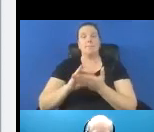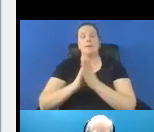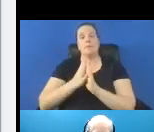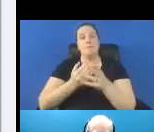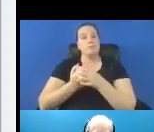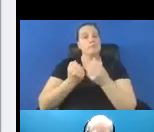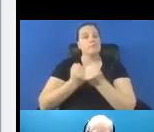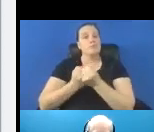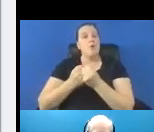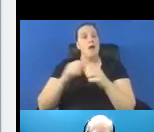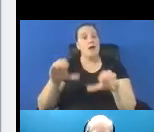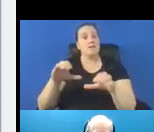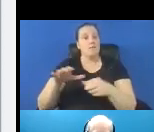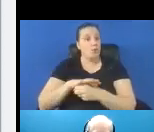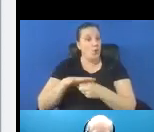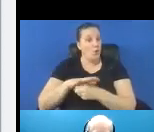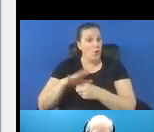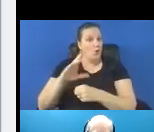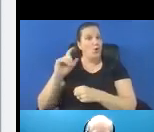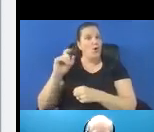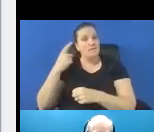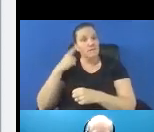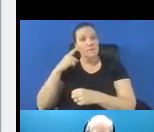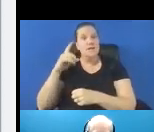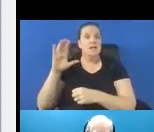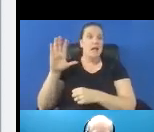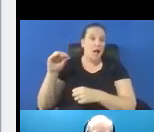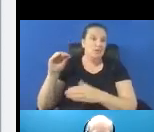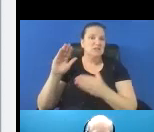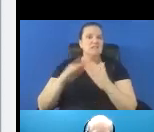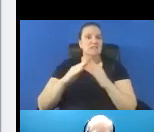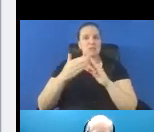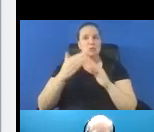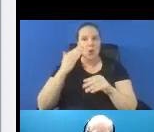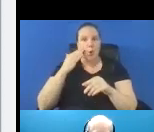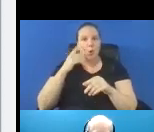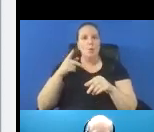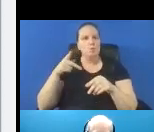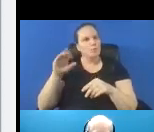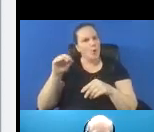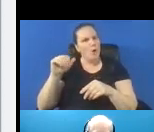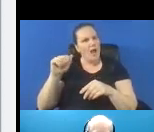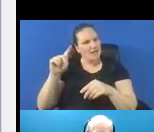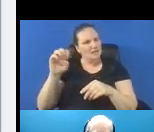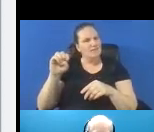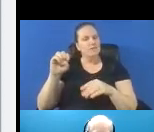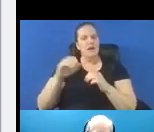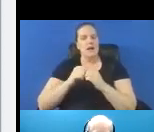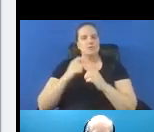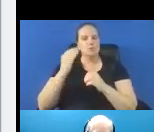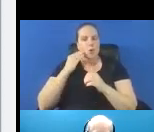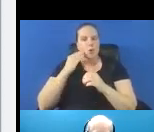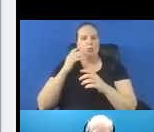letting local governments, county and cities, know in a proactive way when certain